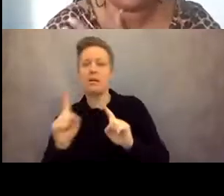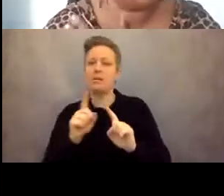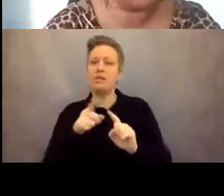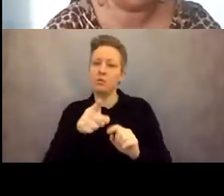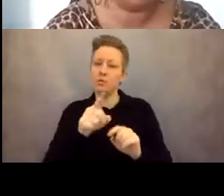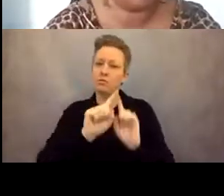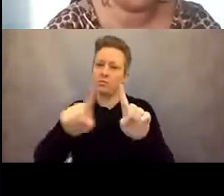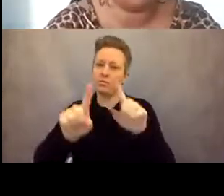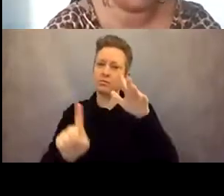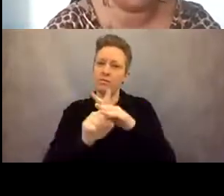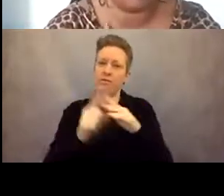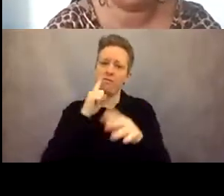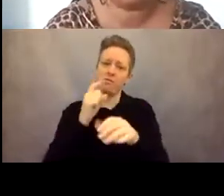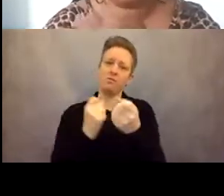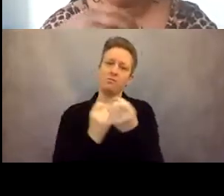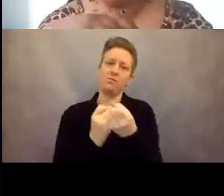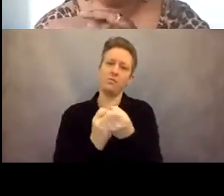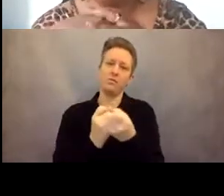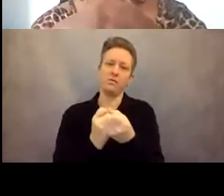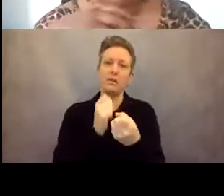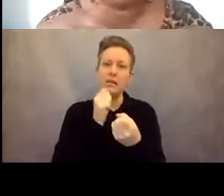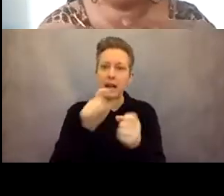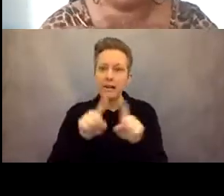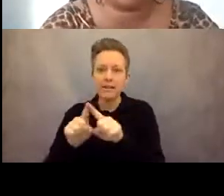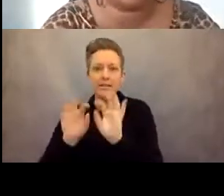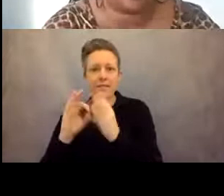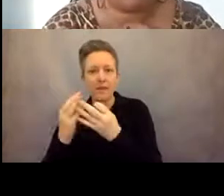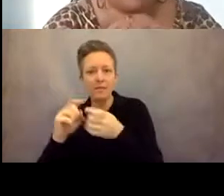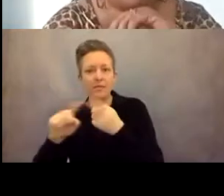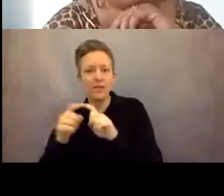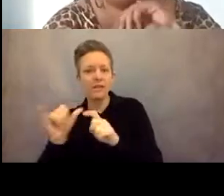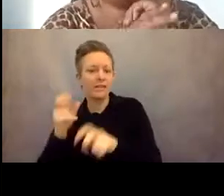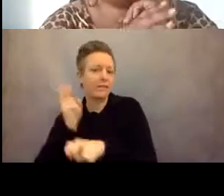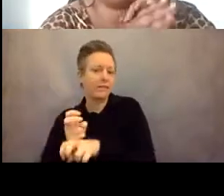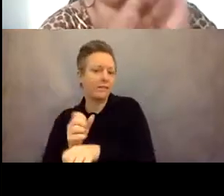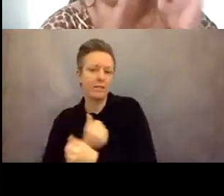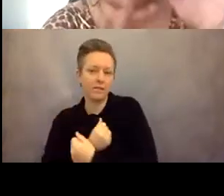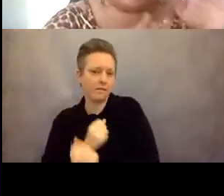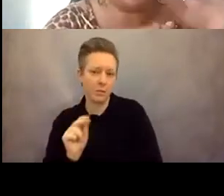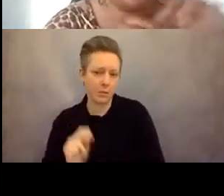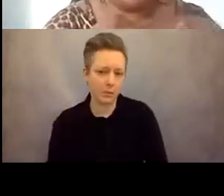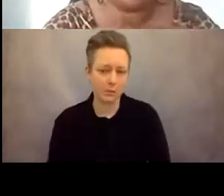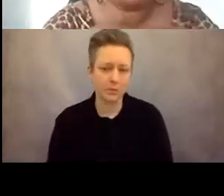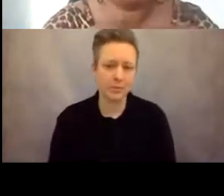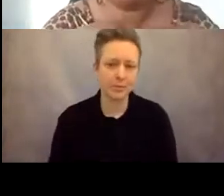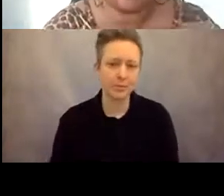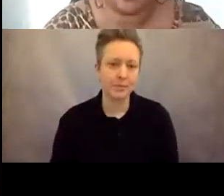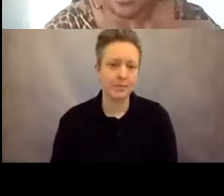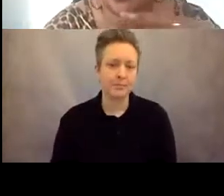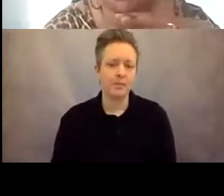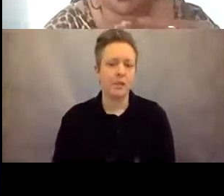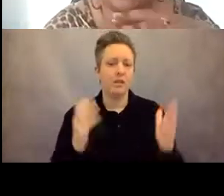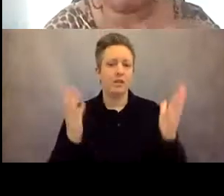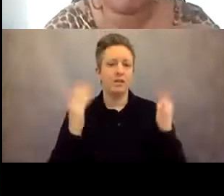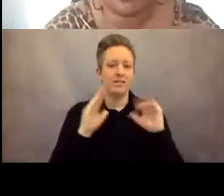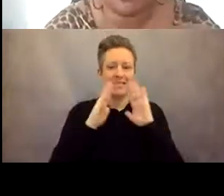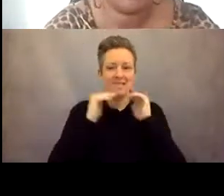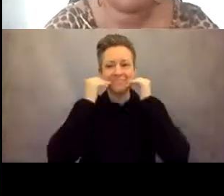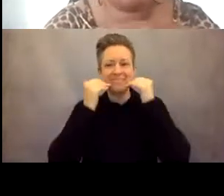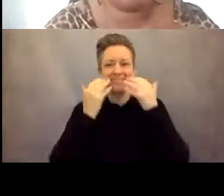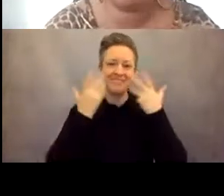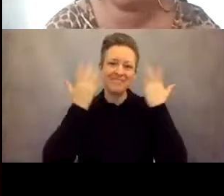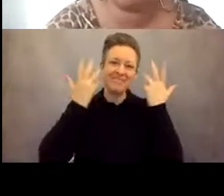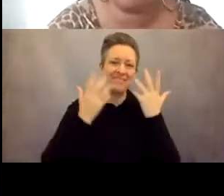or friend to give them tough love in that way. A smile and be nice advocate. So as smiley and as pleasant as I try to